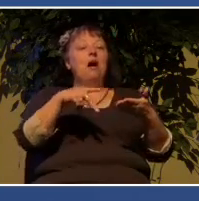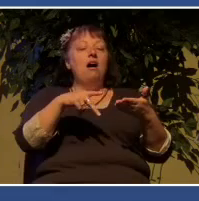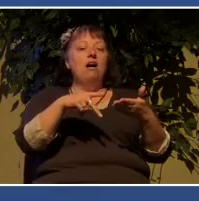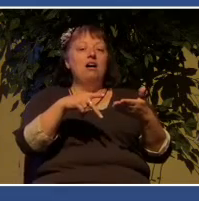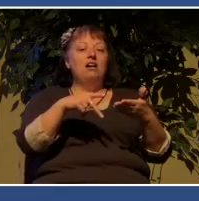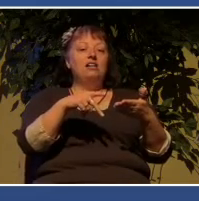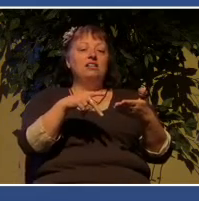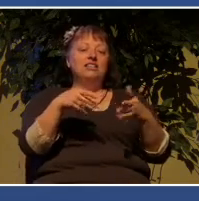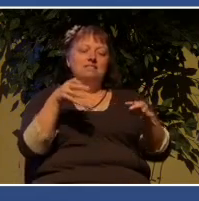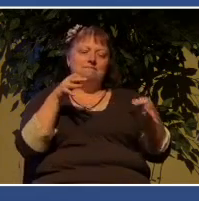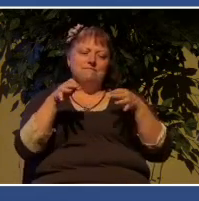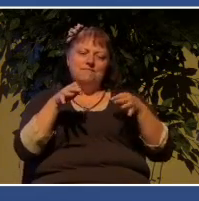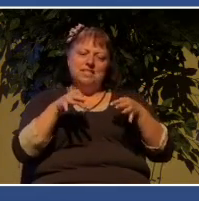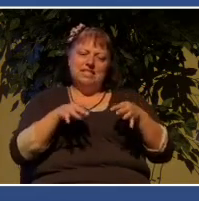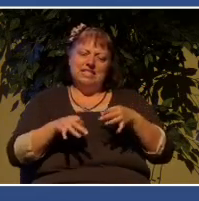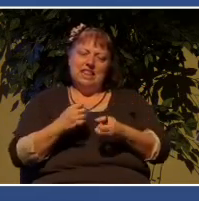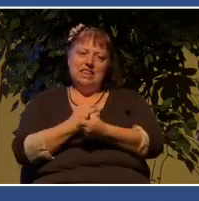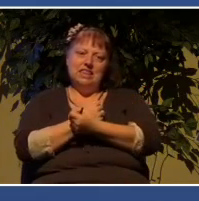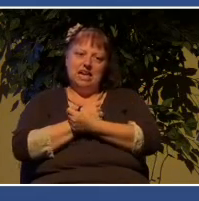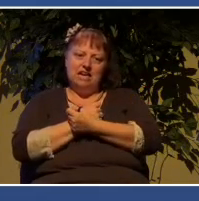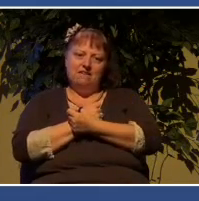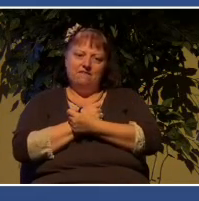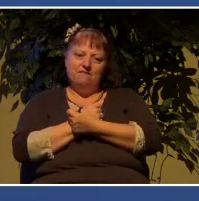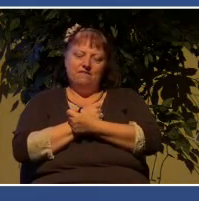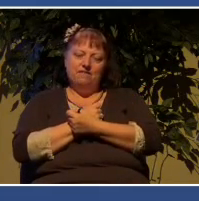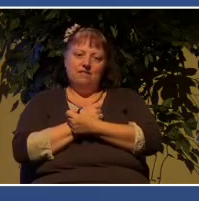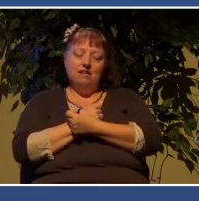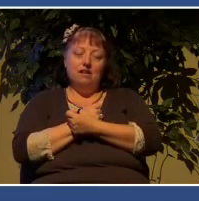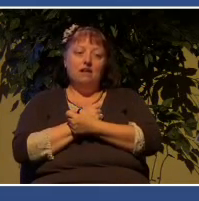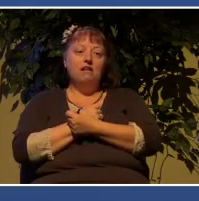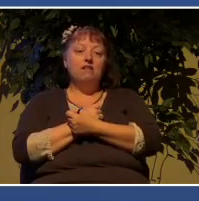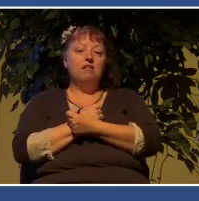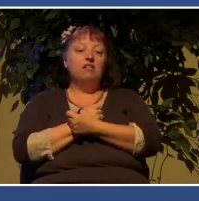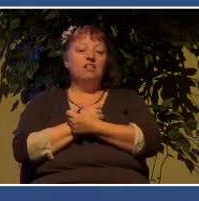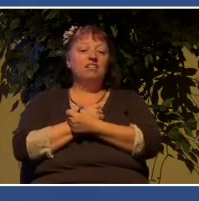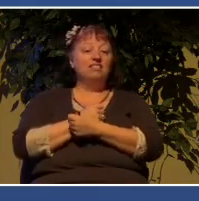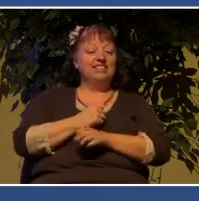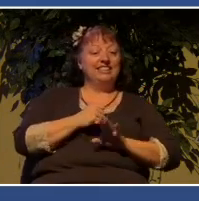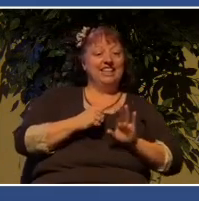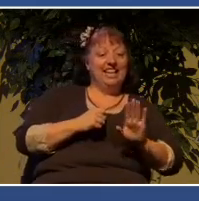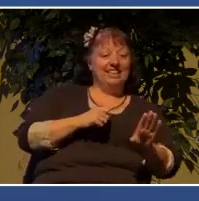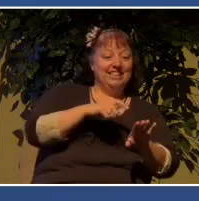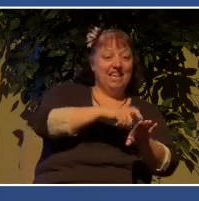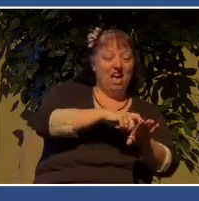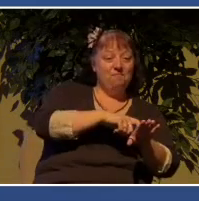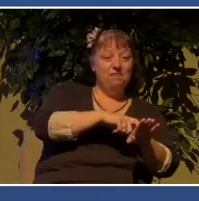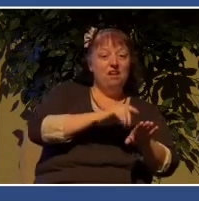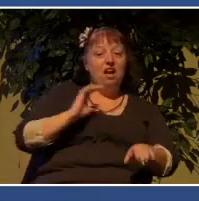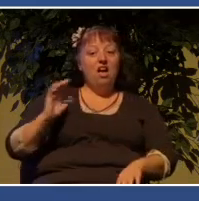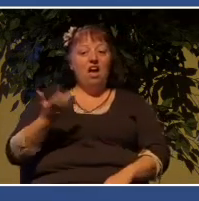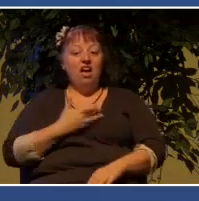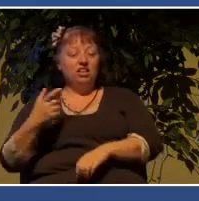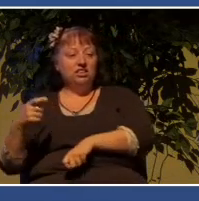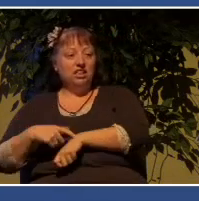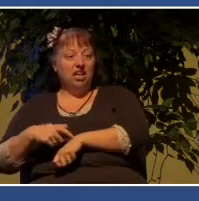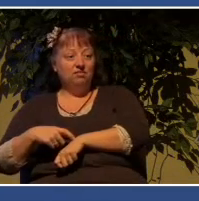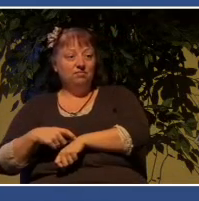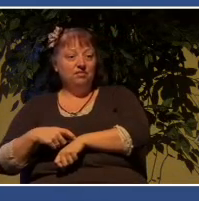in part because in his world, as in our world today, we live in a